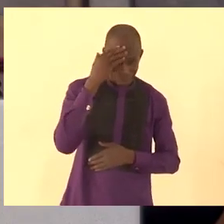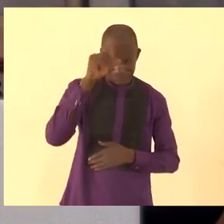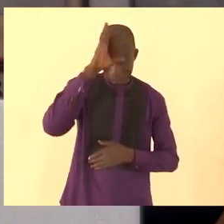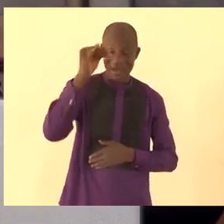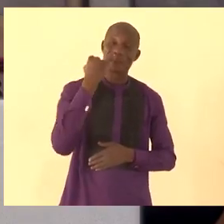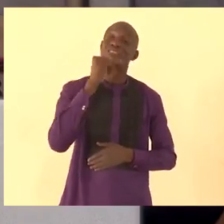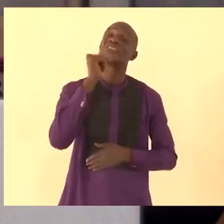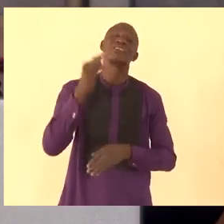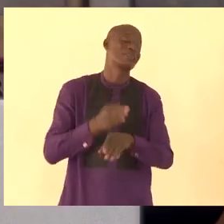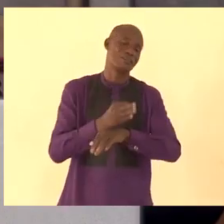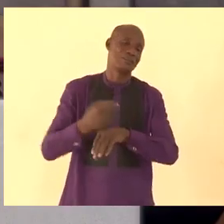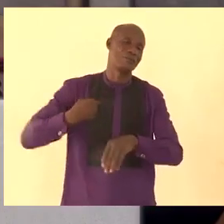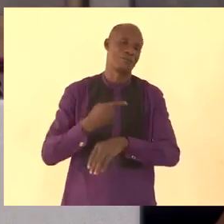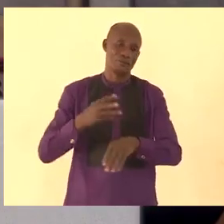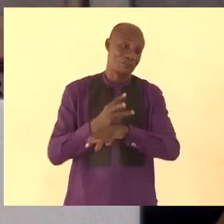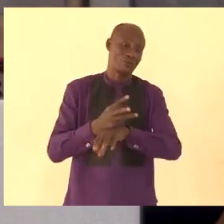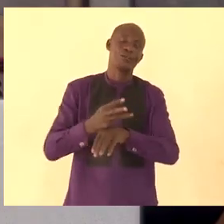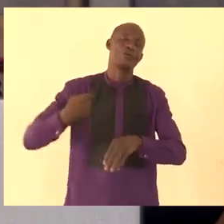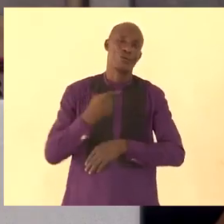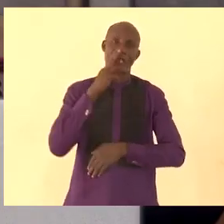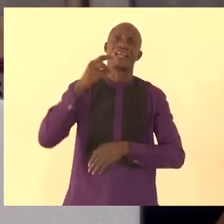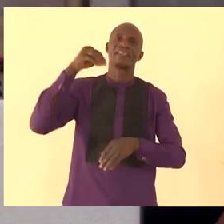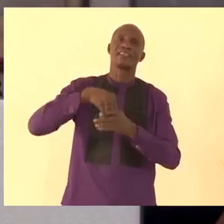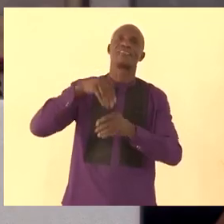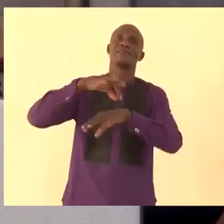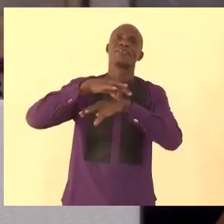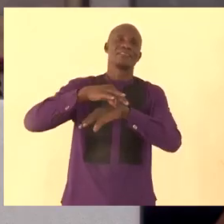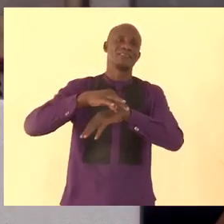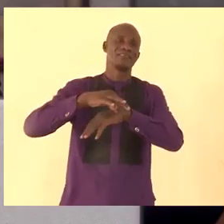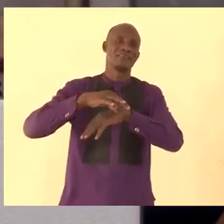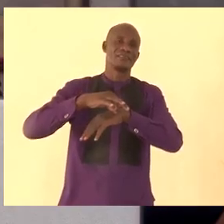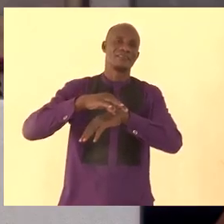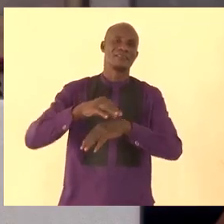be wood, we are safe, we are in the flesh, and since one is in the flesh, one cannot say.